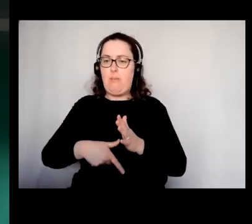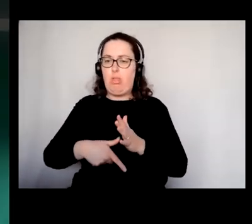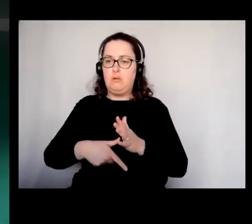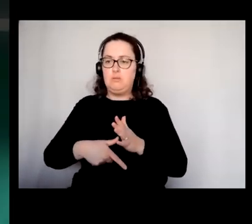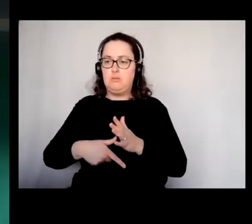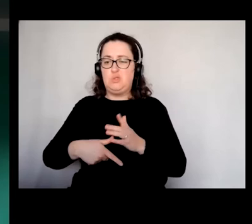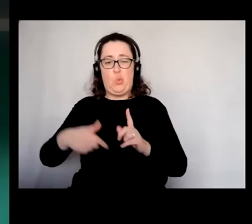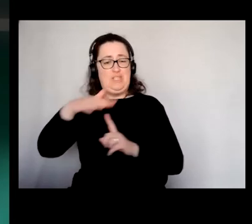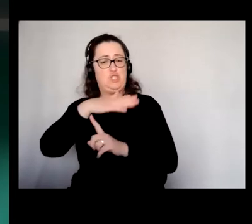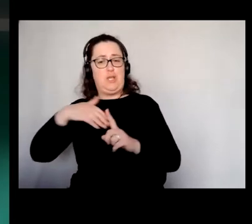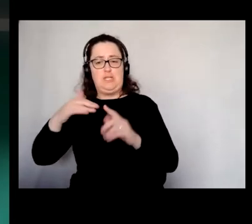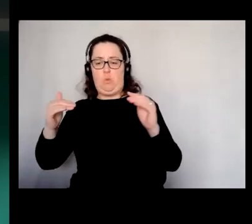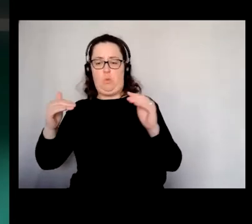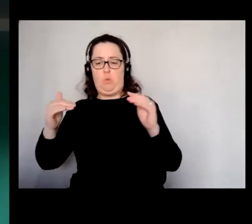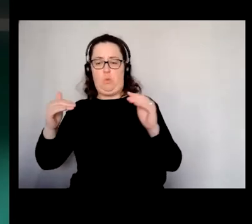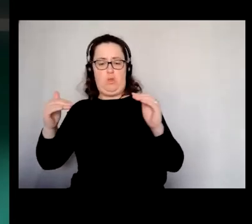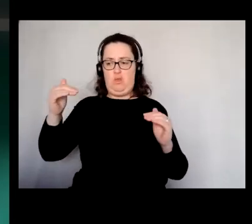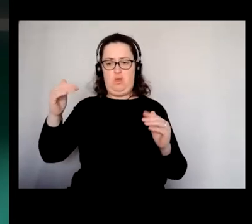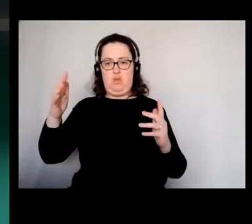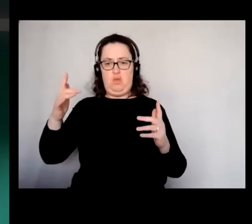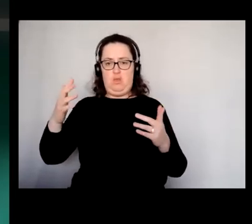we are diminished in society.